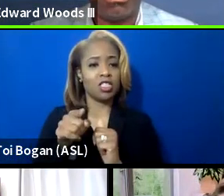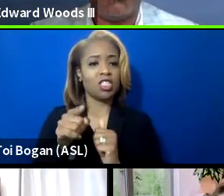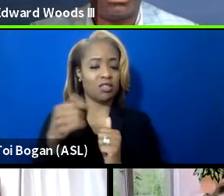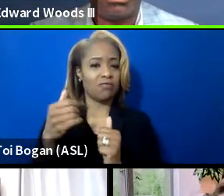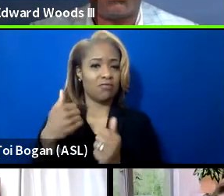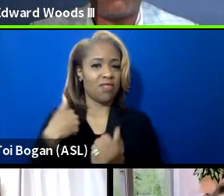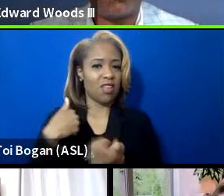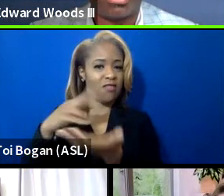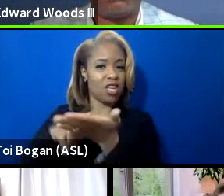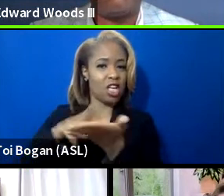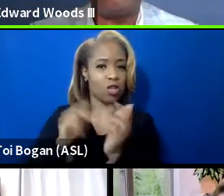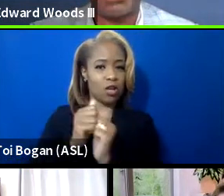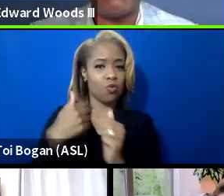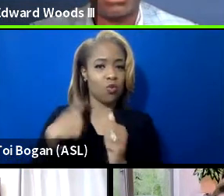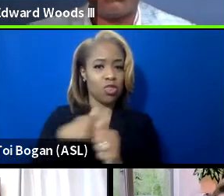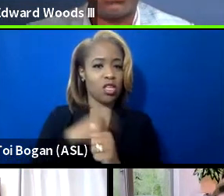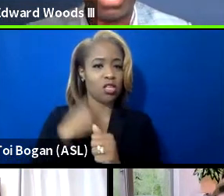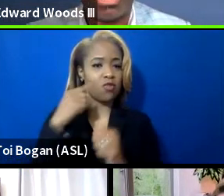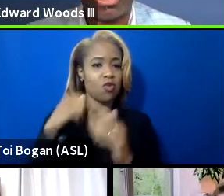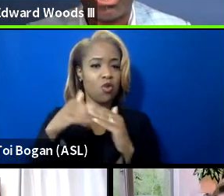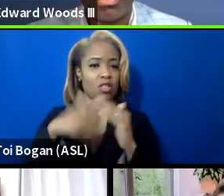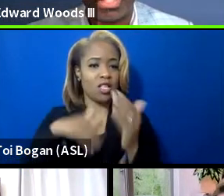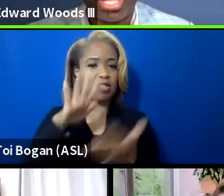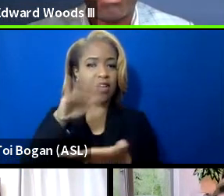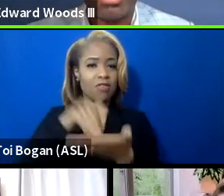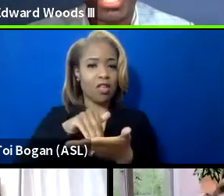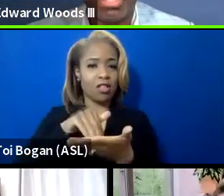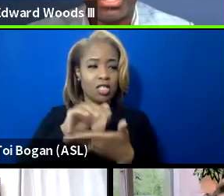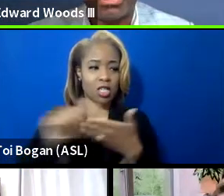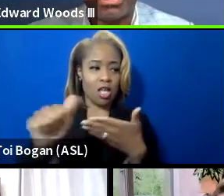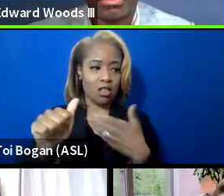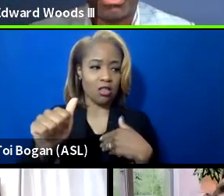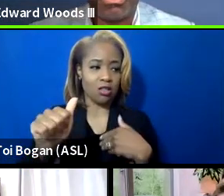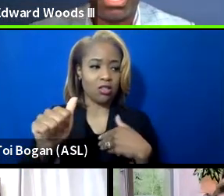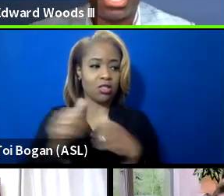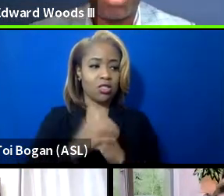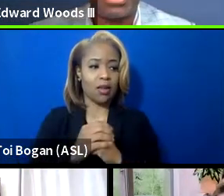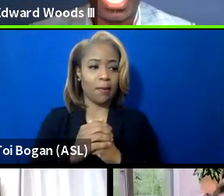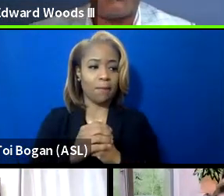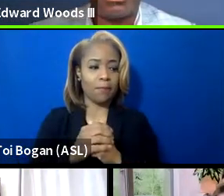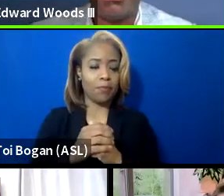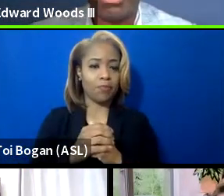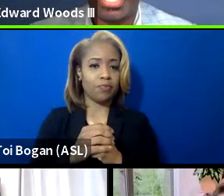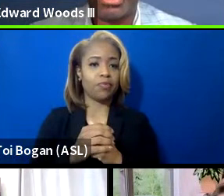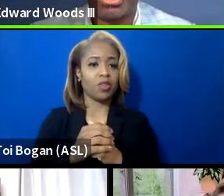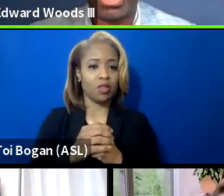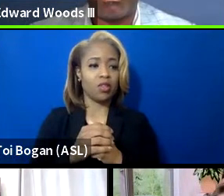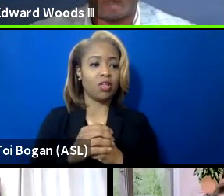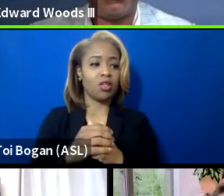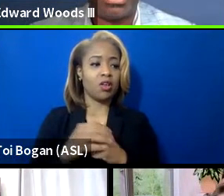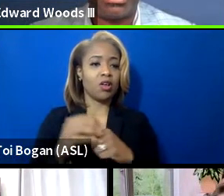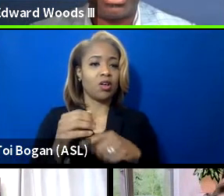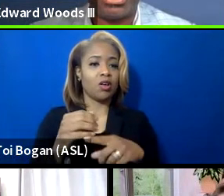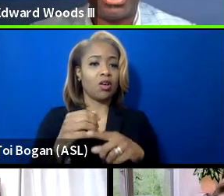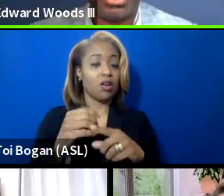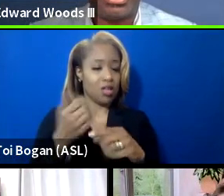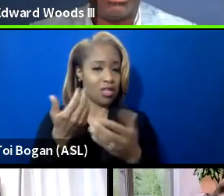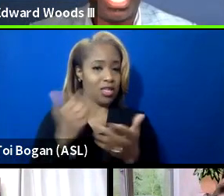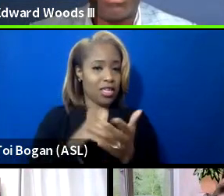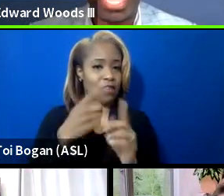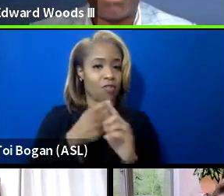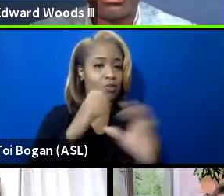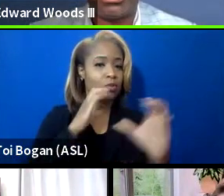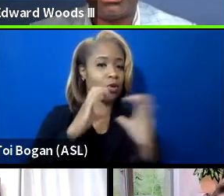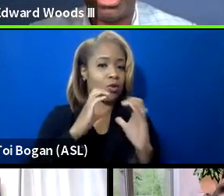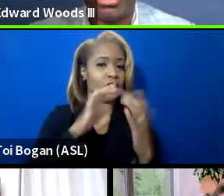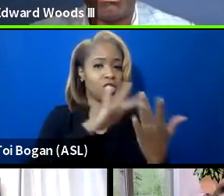contract with us for under the $5,000 limit coming out of the communications and outreach budget. And